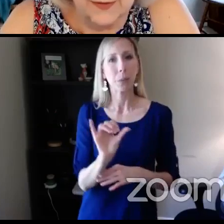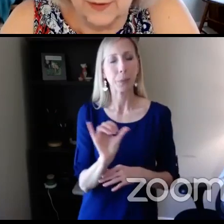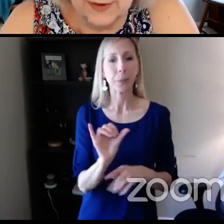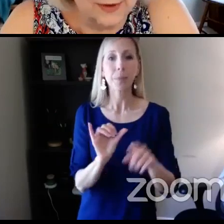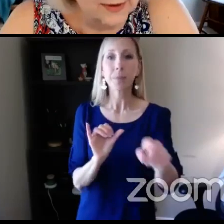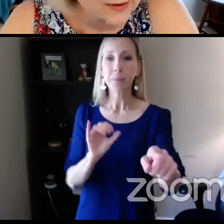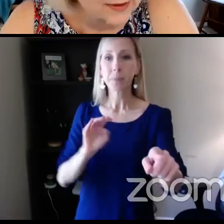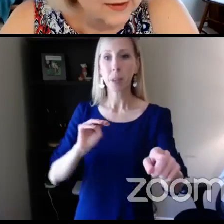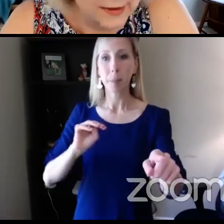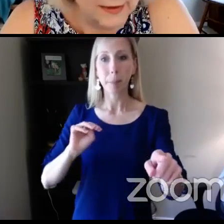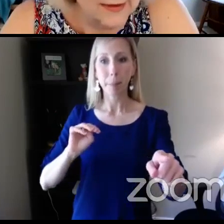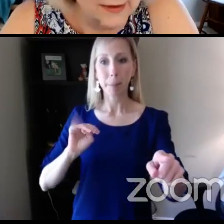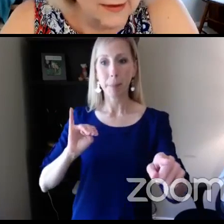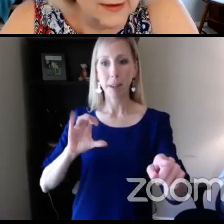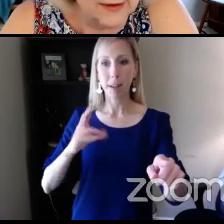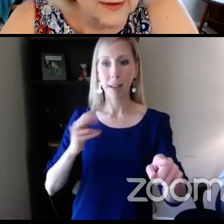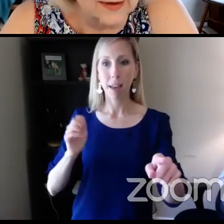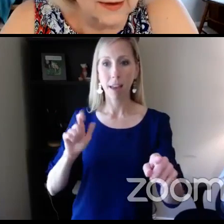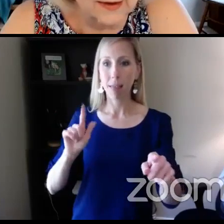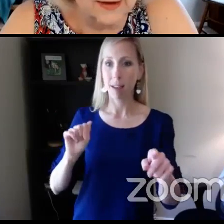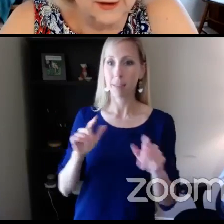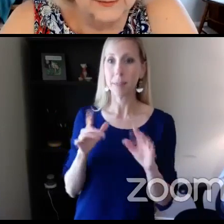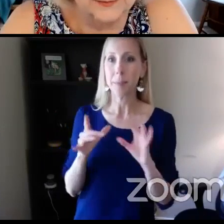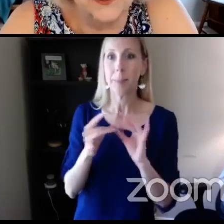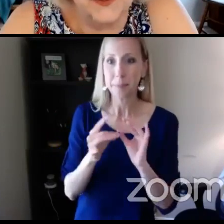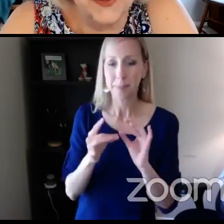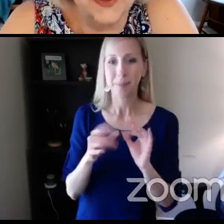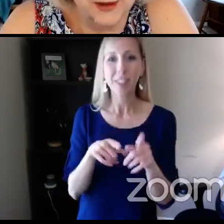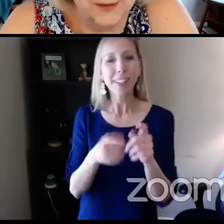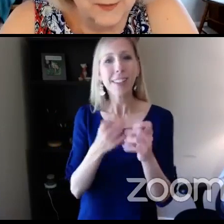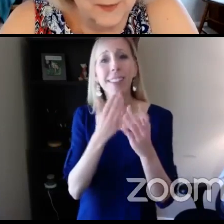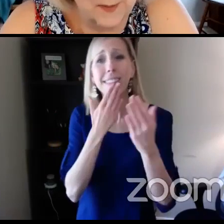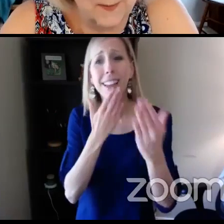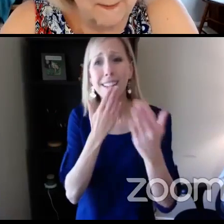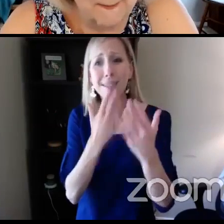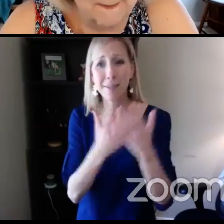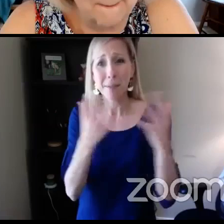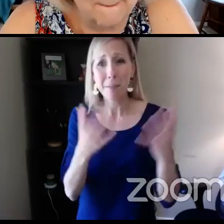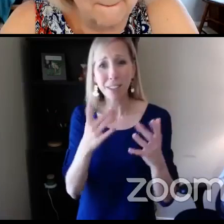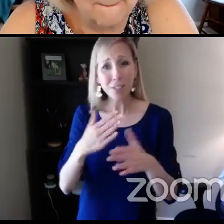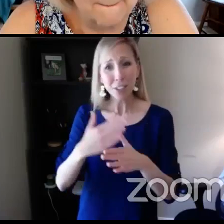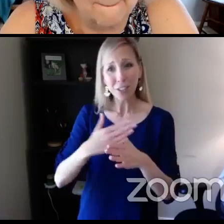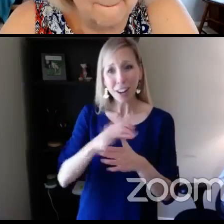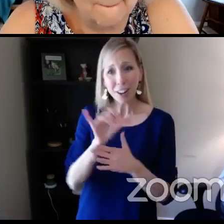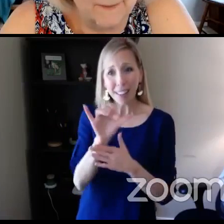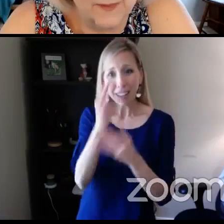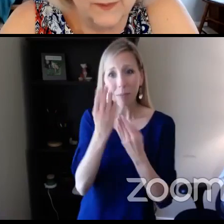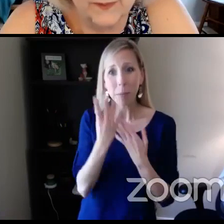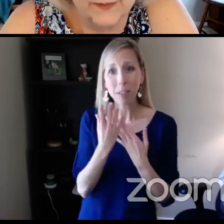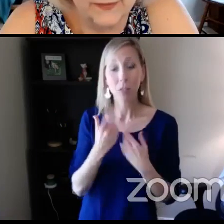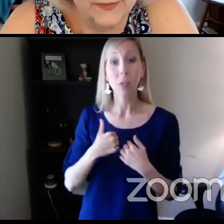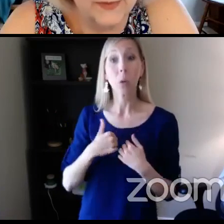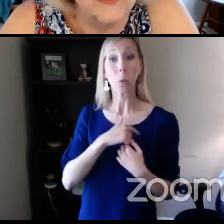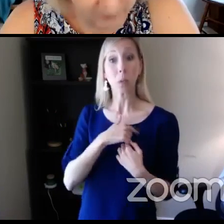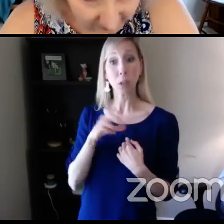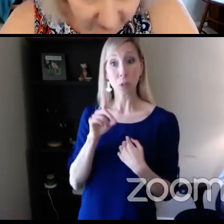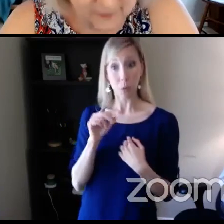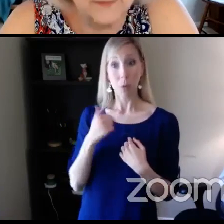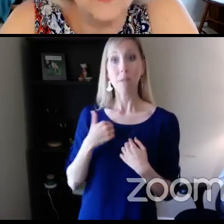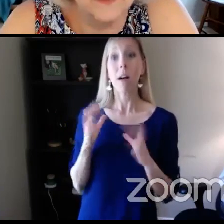Michaela. Go ahead. Yeah, no, I thank you guys so much for sharing that. We do have a comment